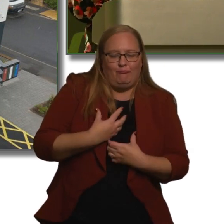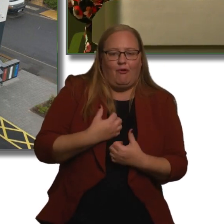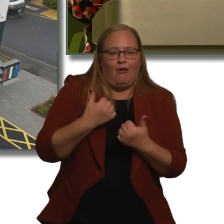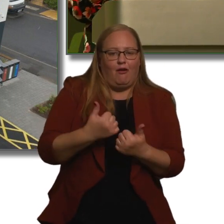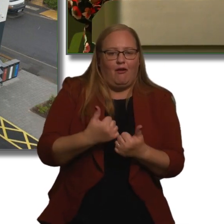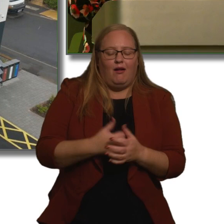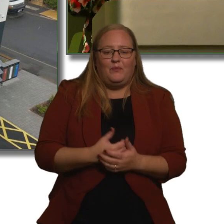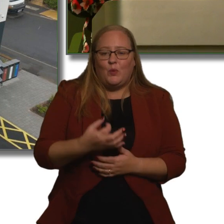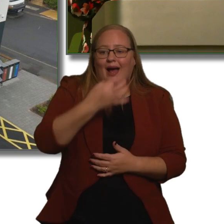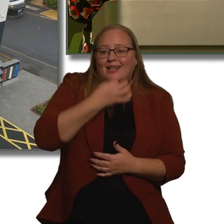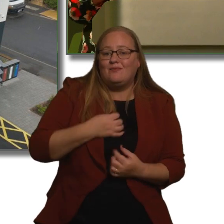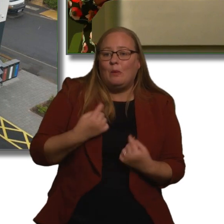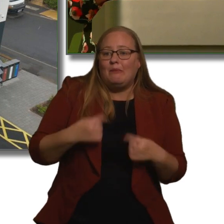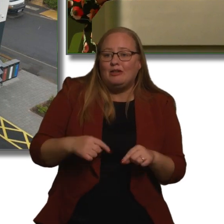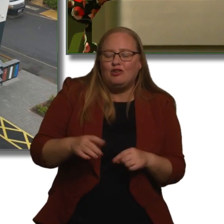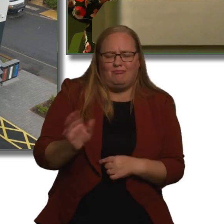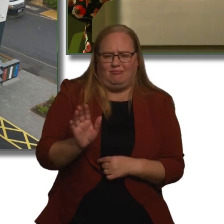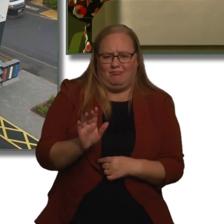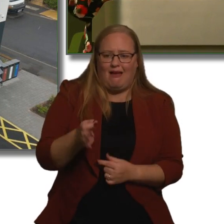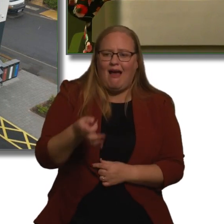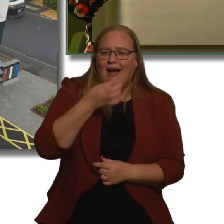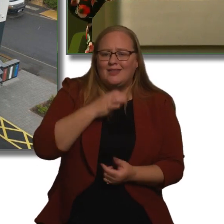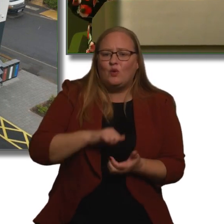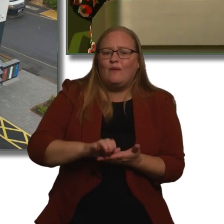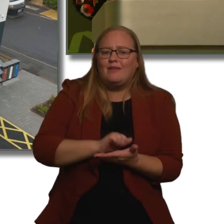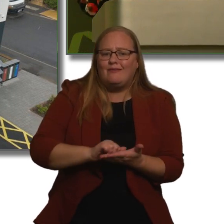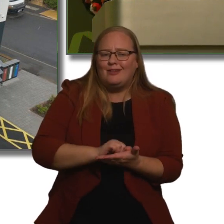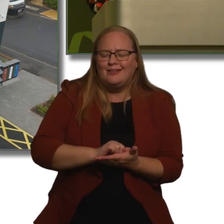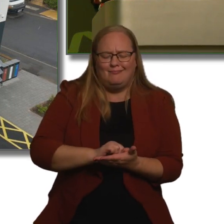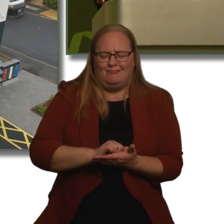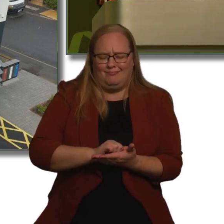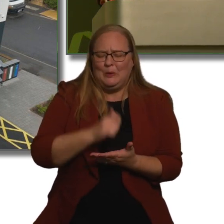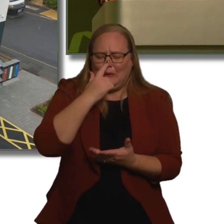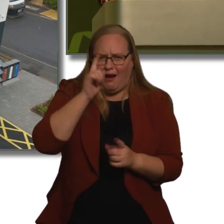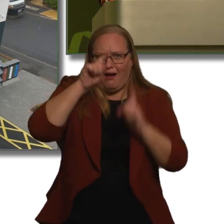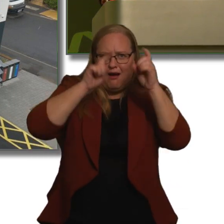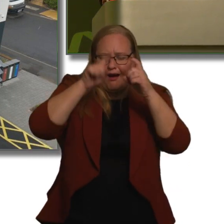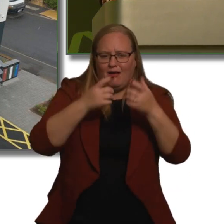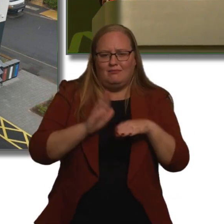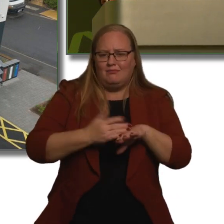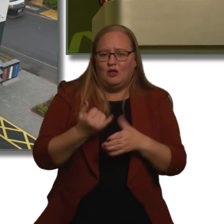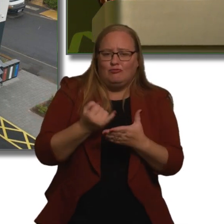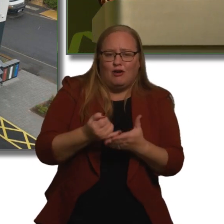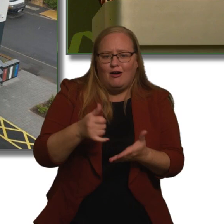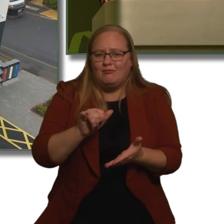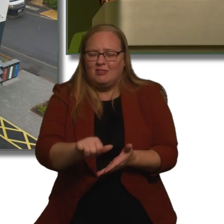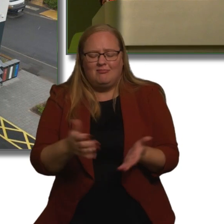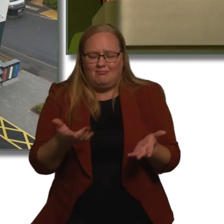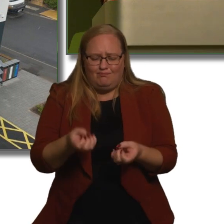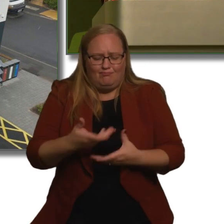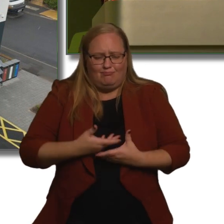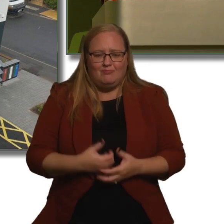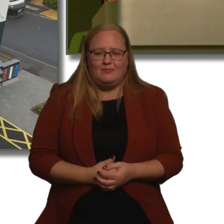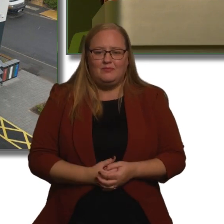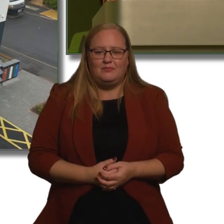for forgiveness, but please go forward and implement those wonderful ideas that you have, as well as our